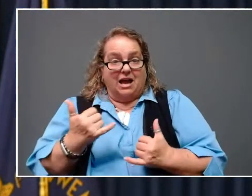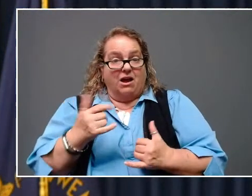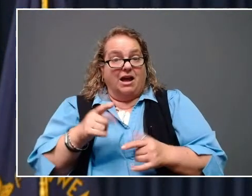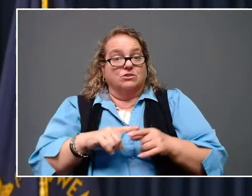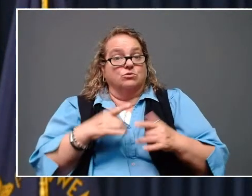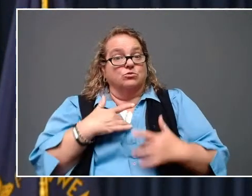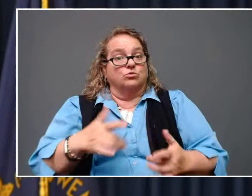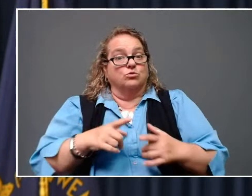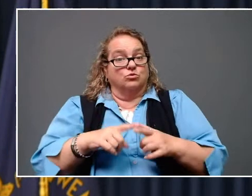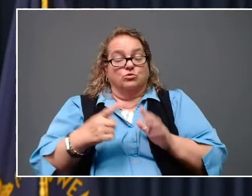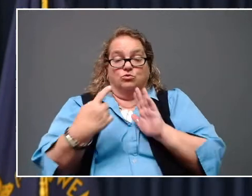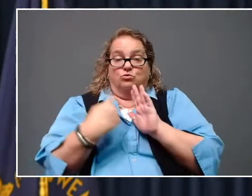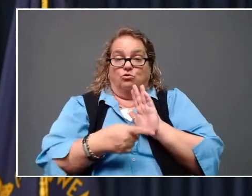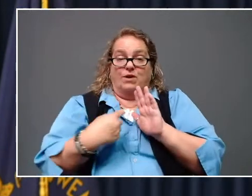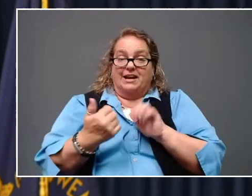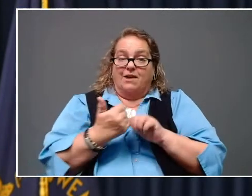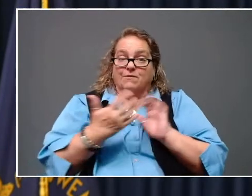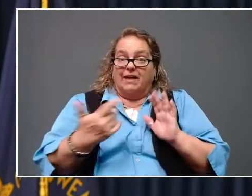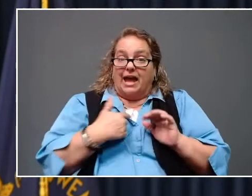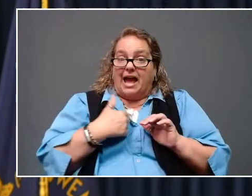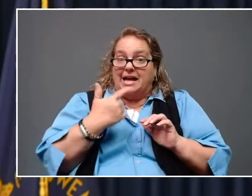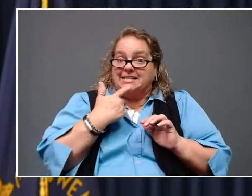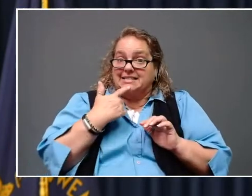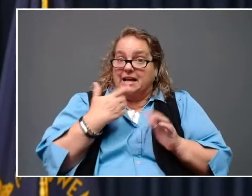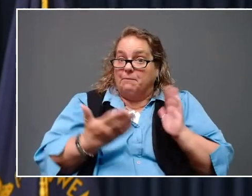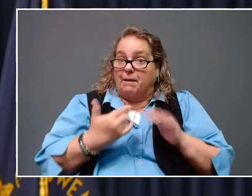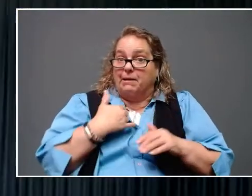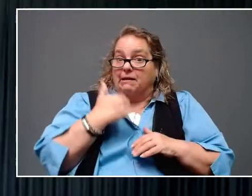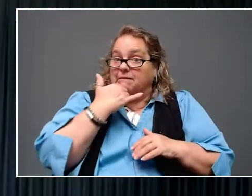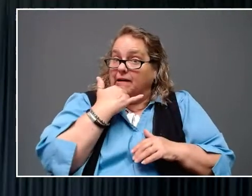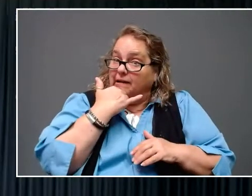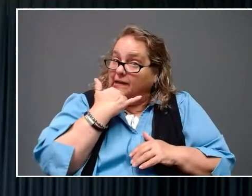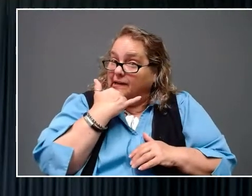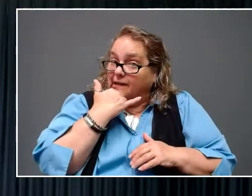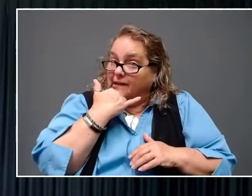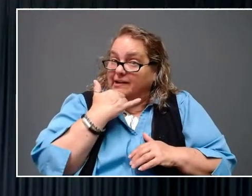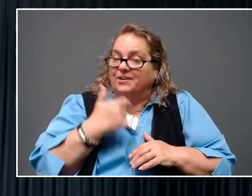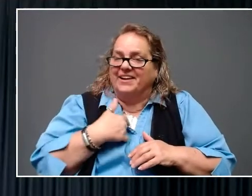everything I just said that may or may not have been wrong, we have Dr. Stack.